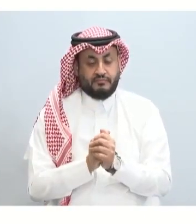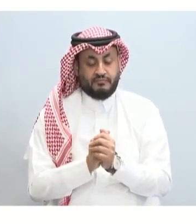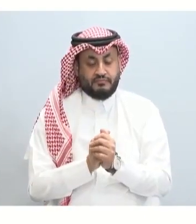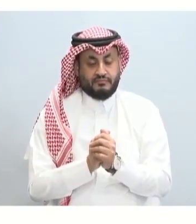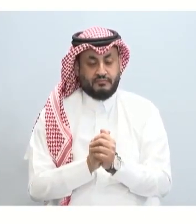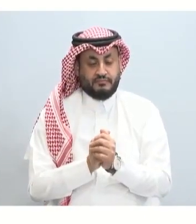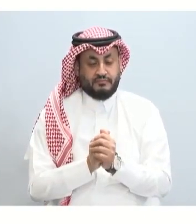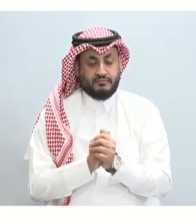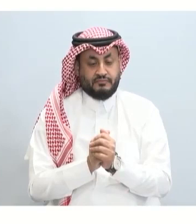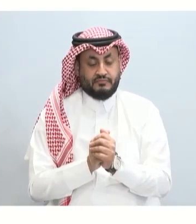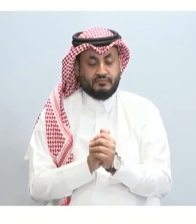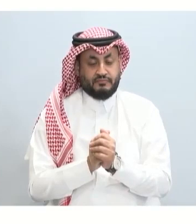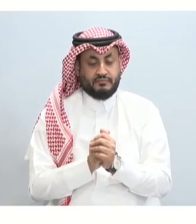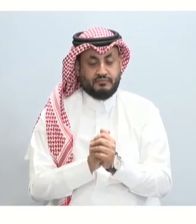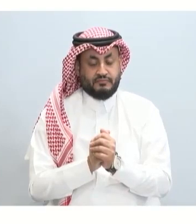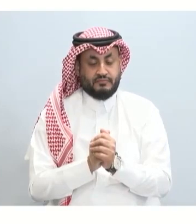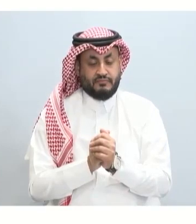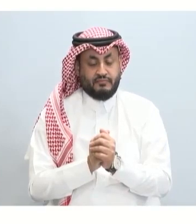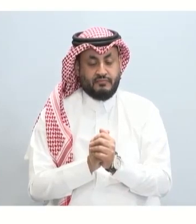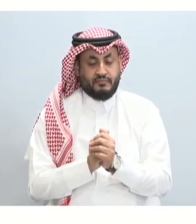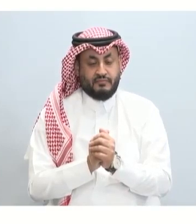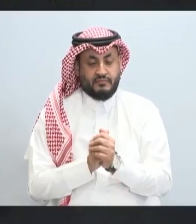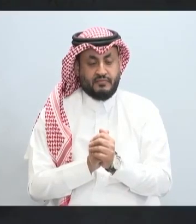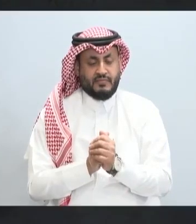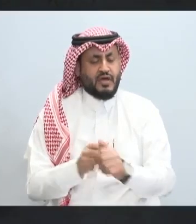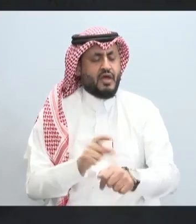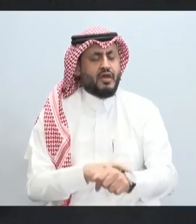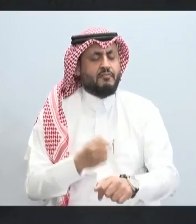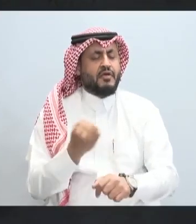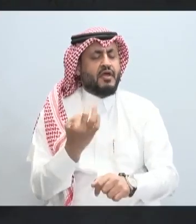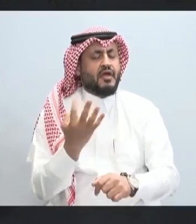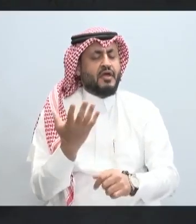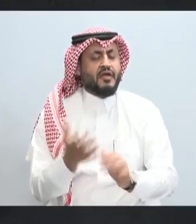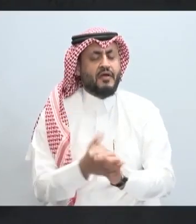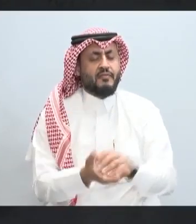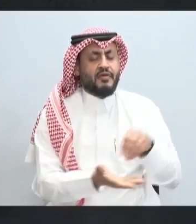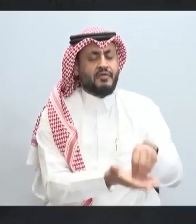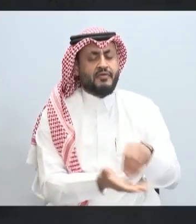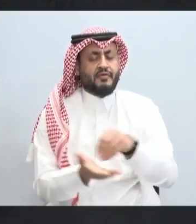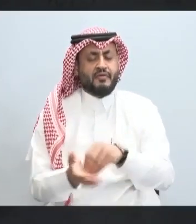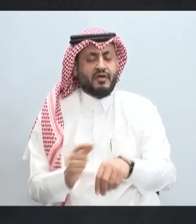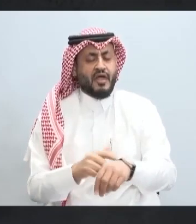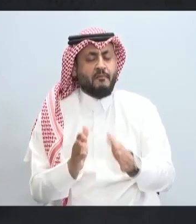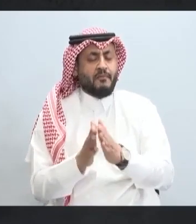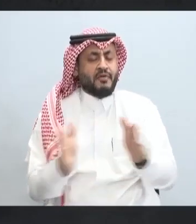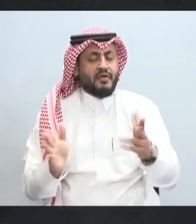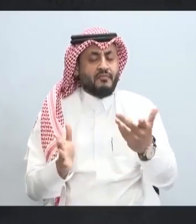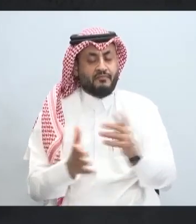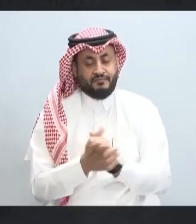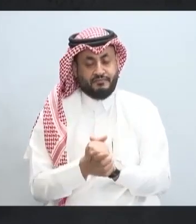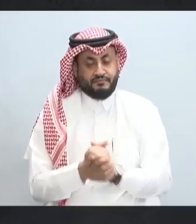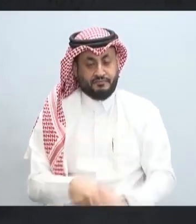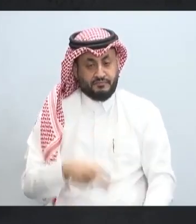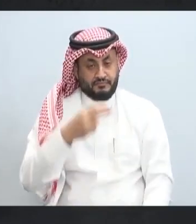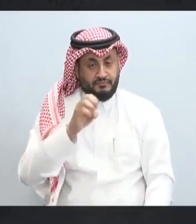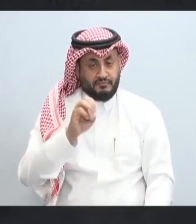there? So this question means how many hours or what exactly the time that we need